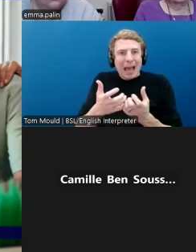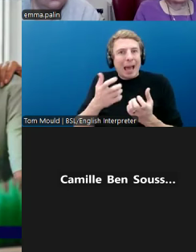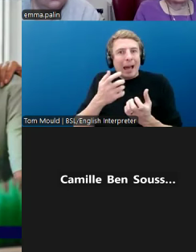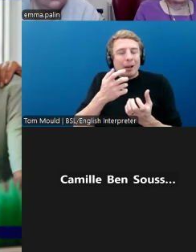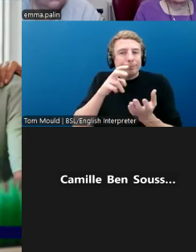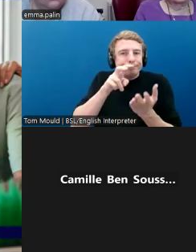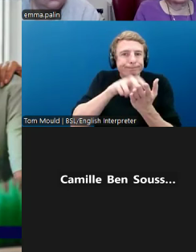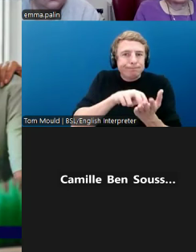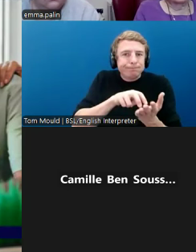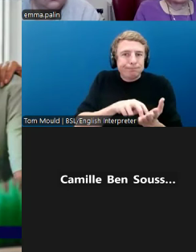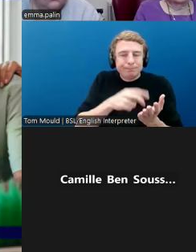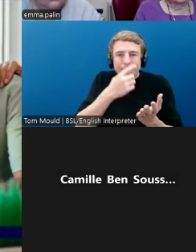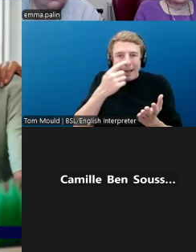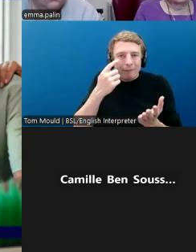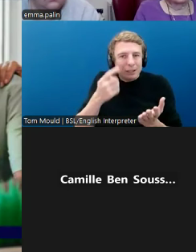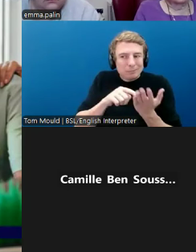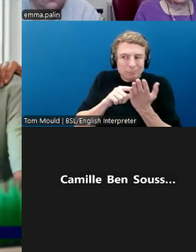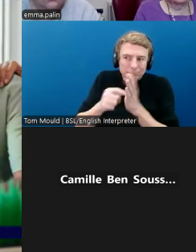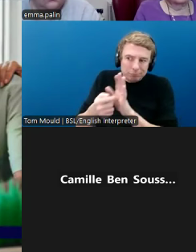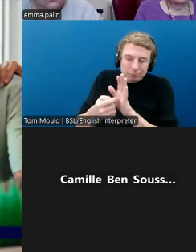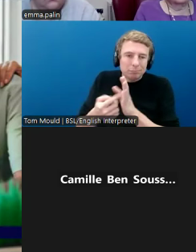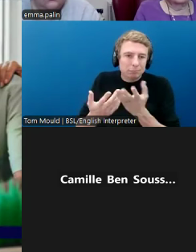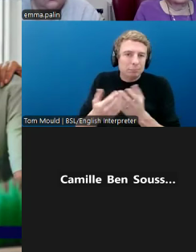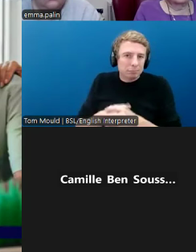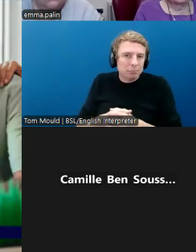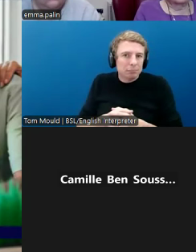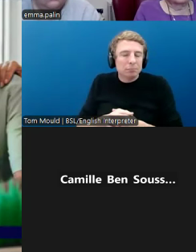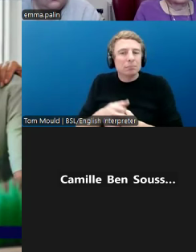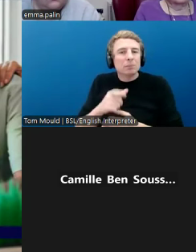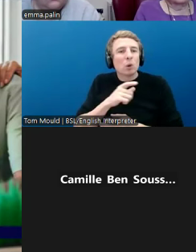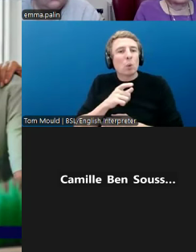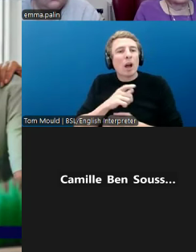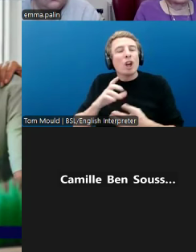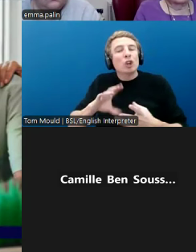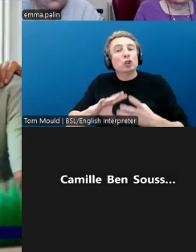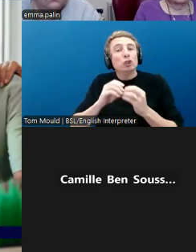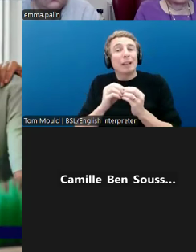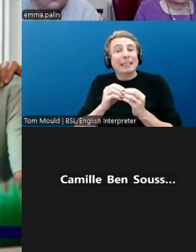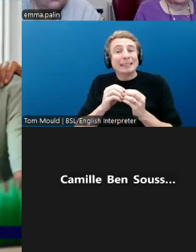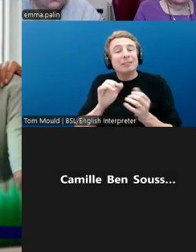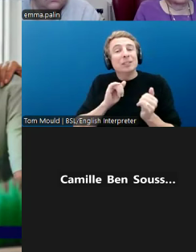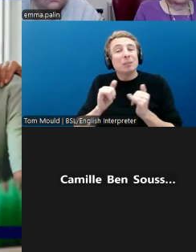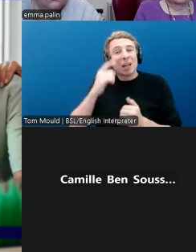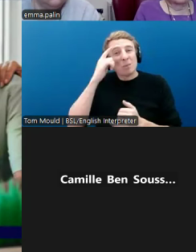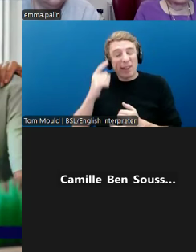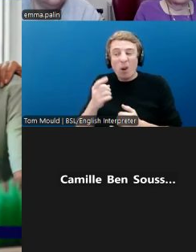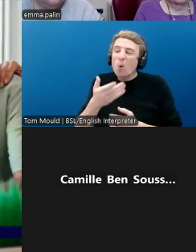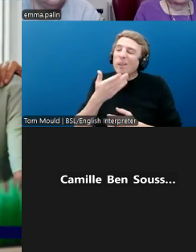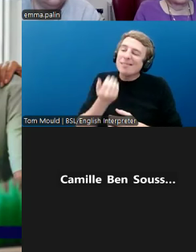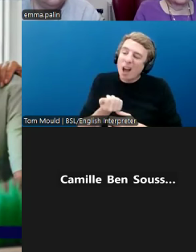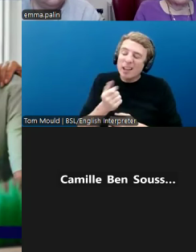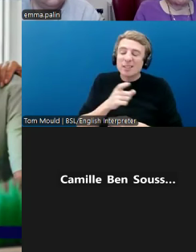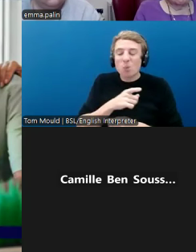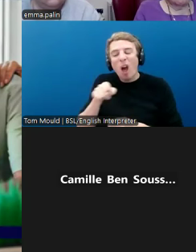Creativity can look like it's just keeping people busy rather than demonstrating actually it's had a real social impact on quality of life,